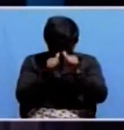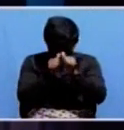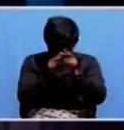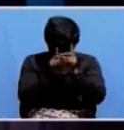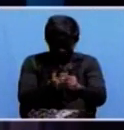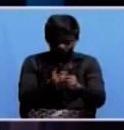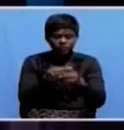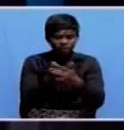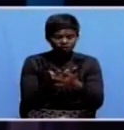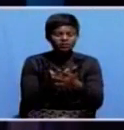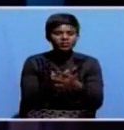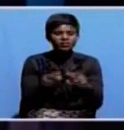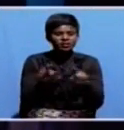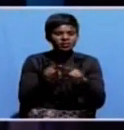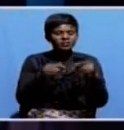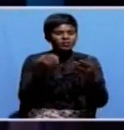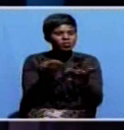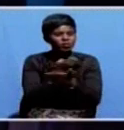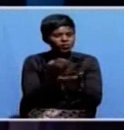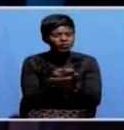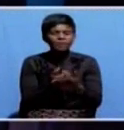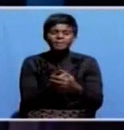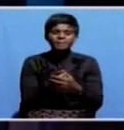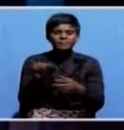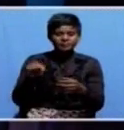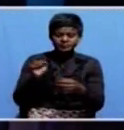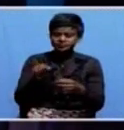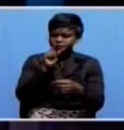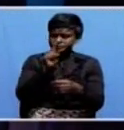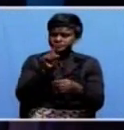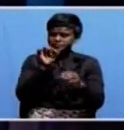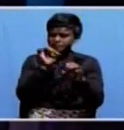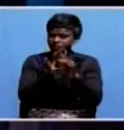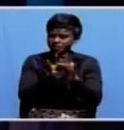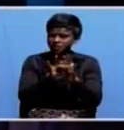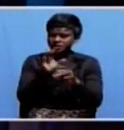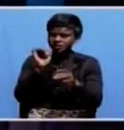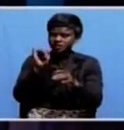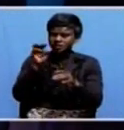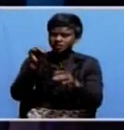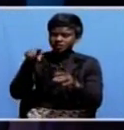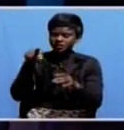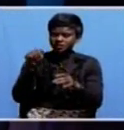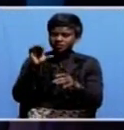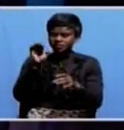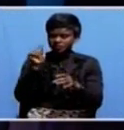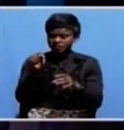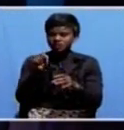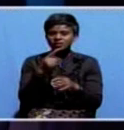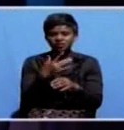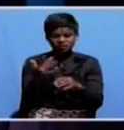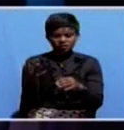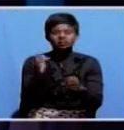liberalize and privatize the economy. Yes. The impact was things became